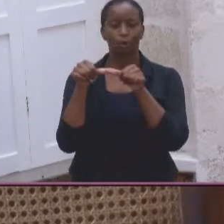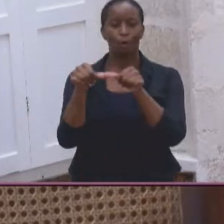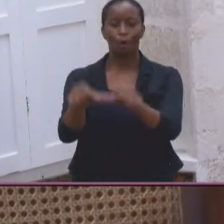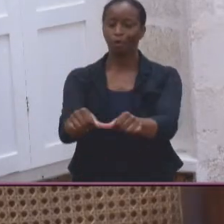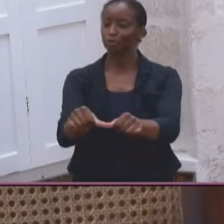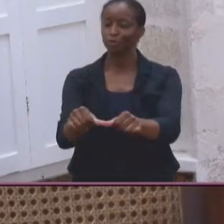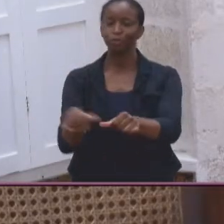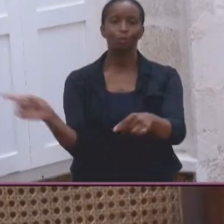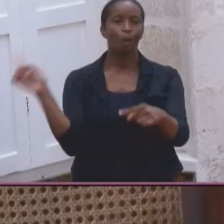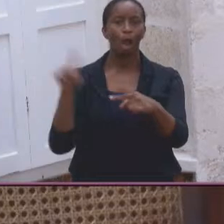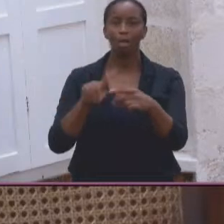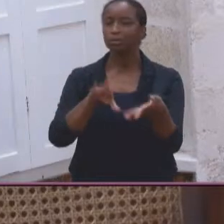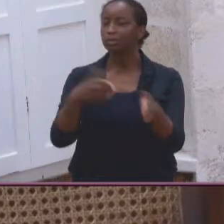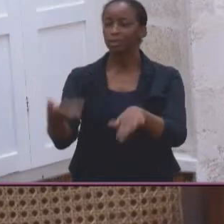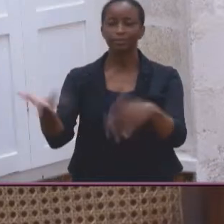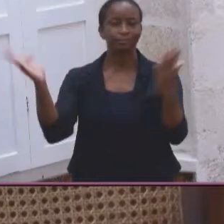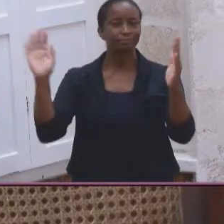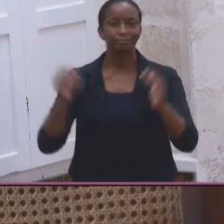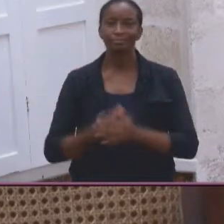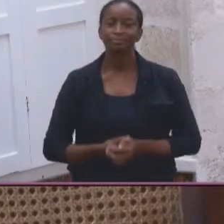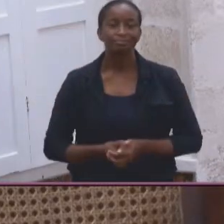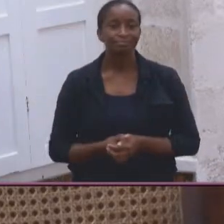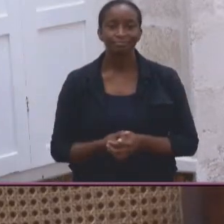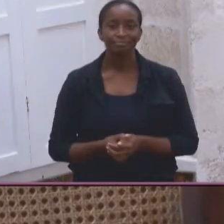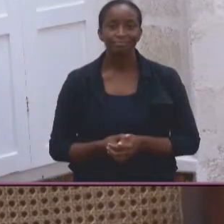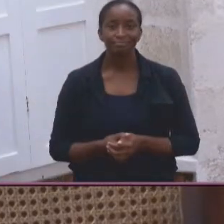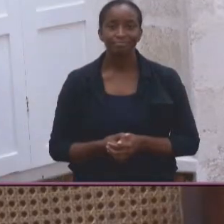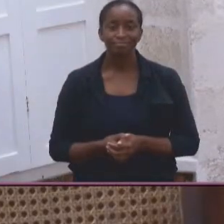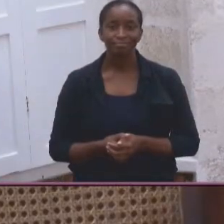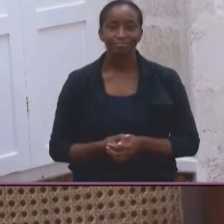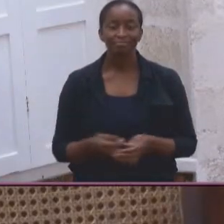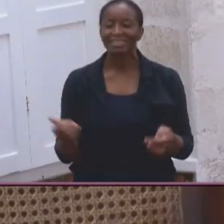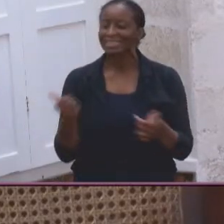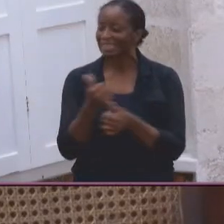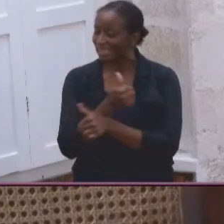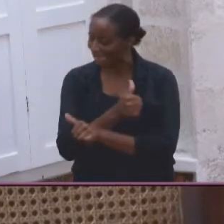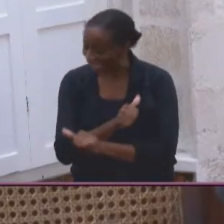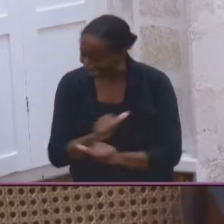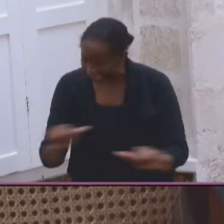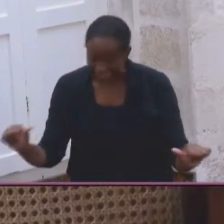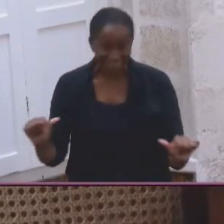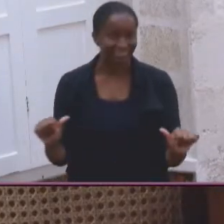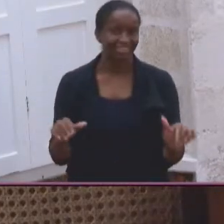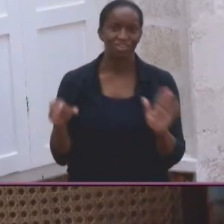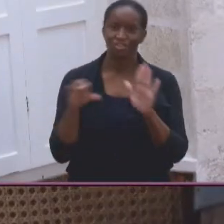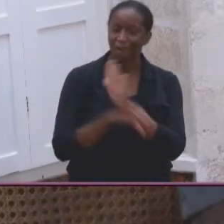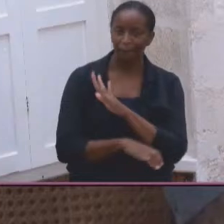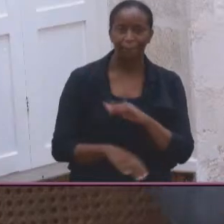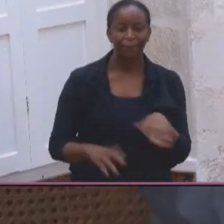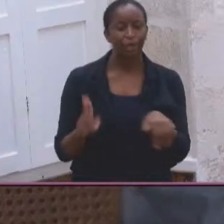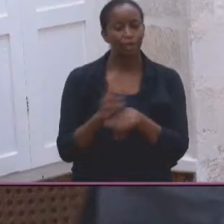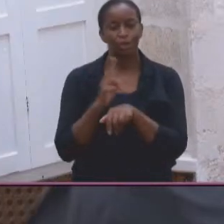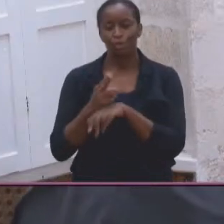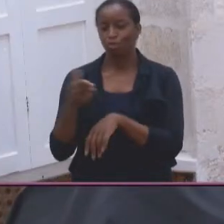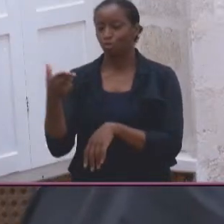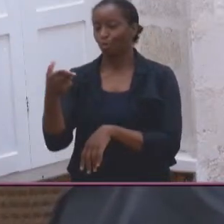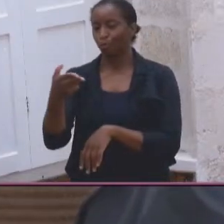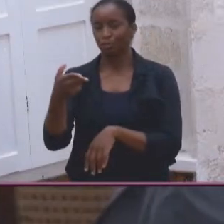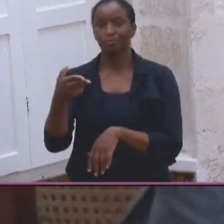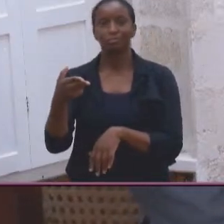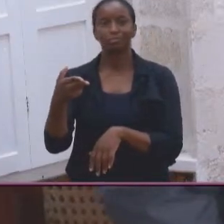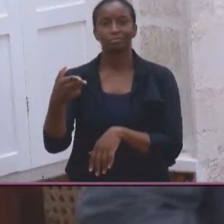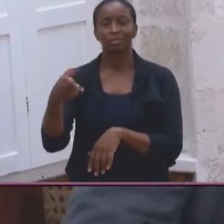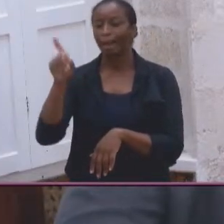parole. Period. Any crime committed with a firearm, mandatory life